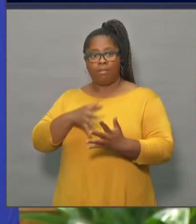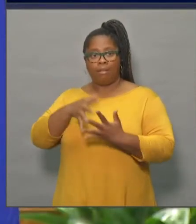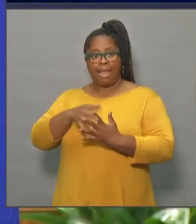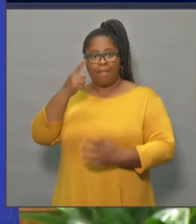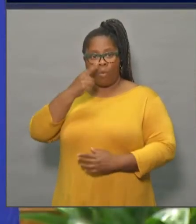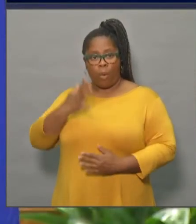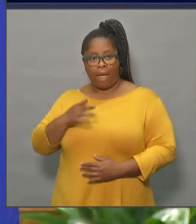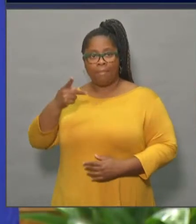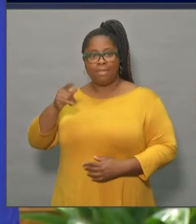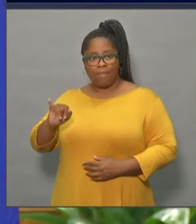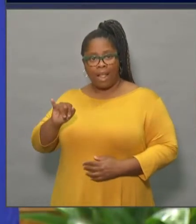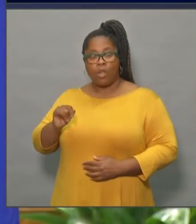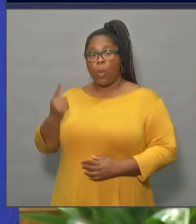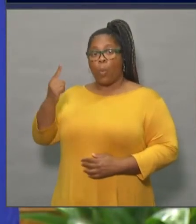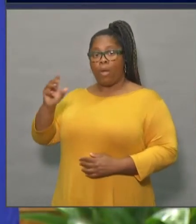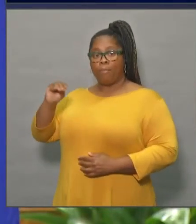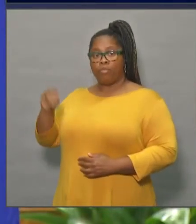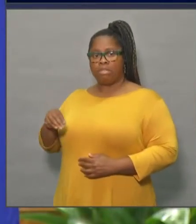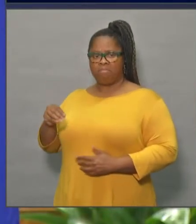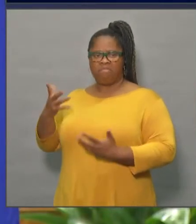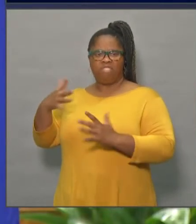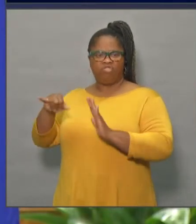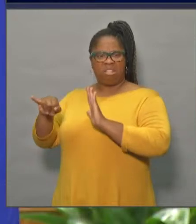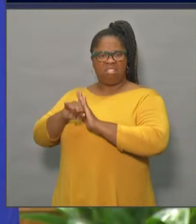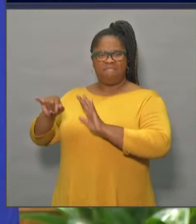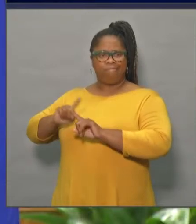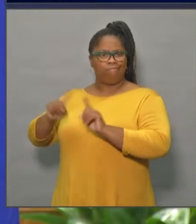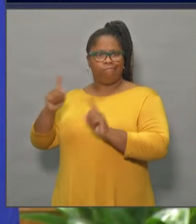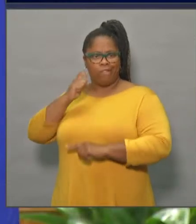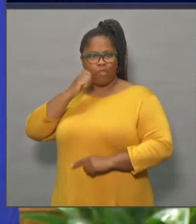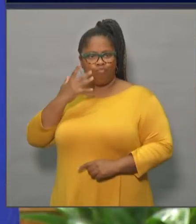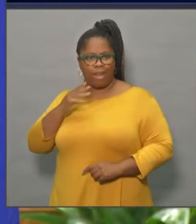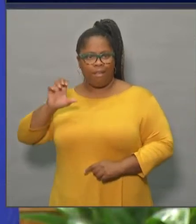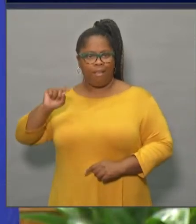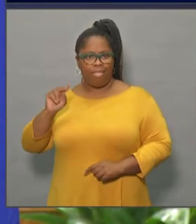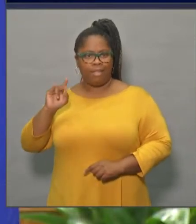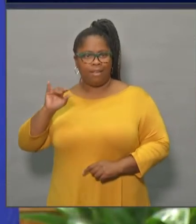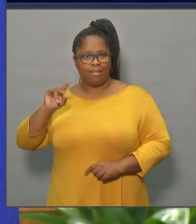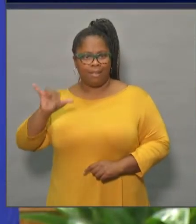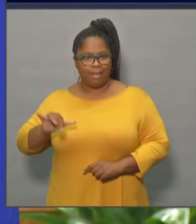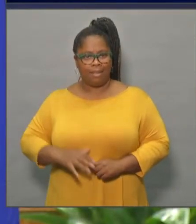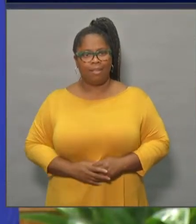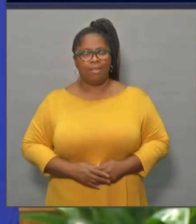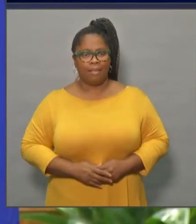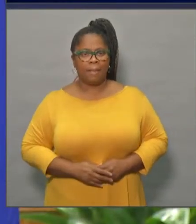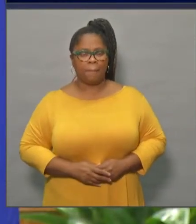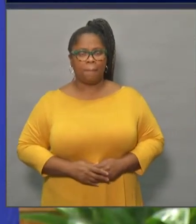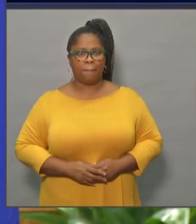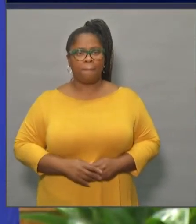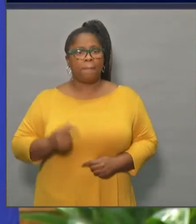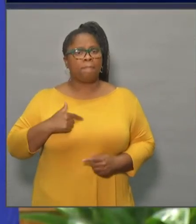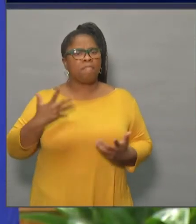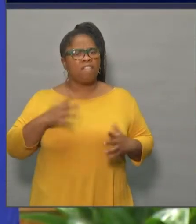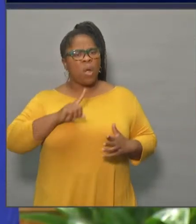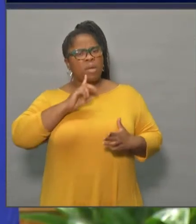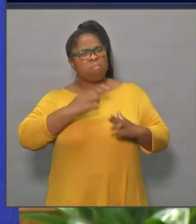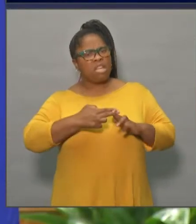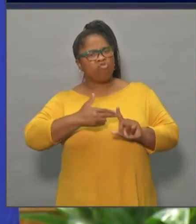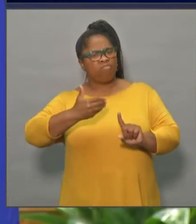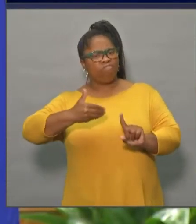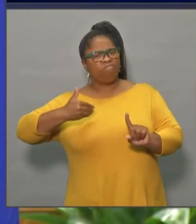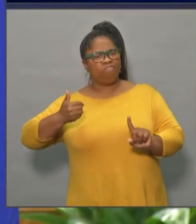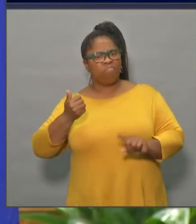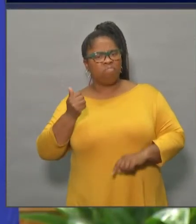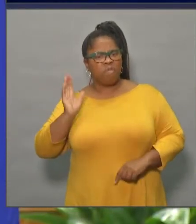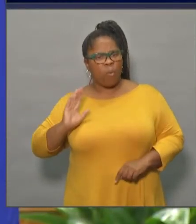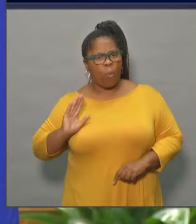Pacific Islander, and 1% identified with another race or ethnicity. As I mentioned a couple of times before,